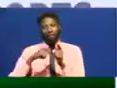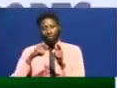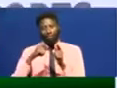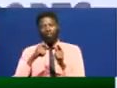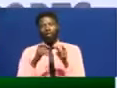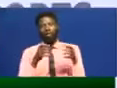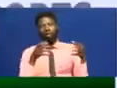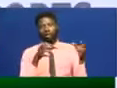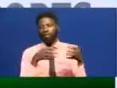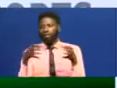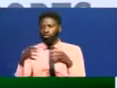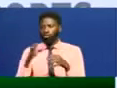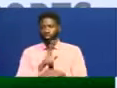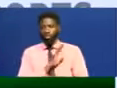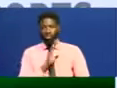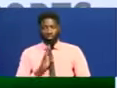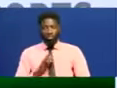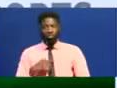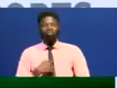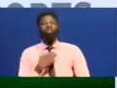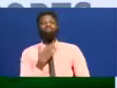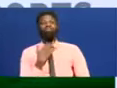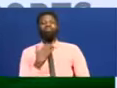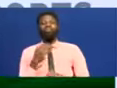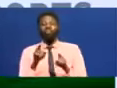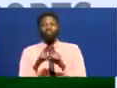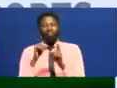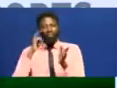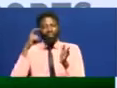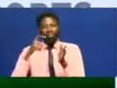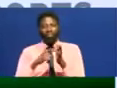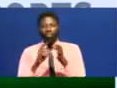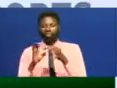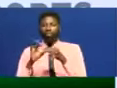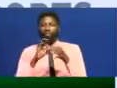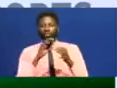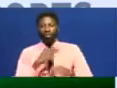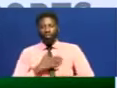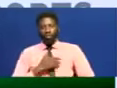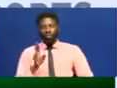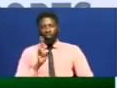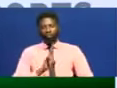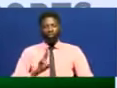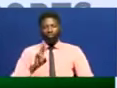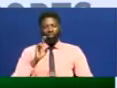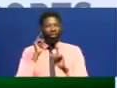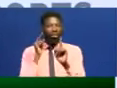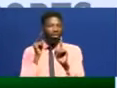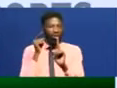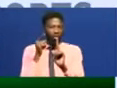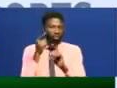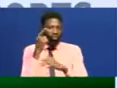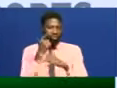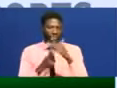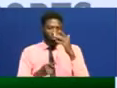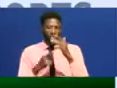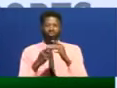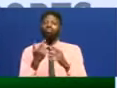to acknowledge the unit that we are using so effectively to wage an all-out war against